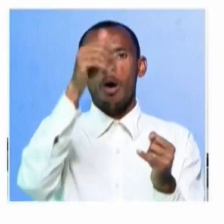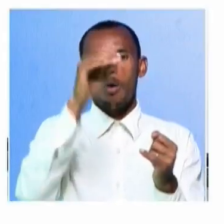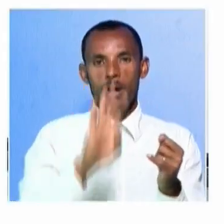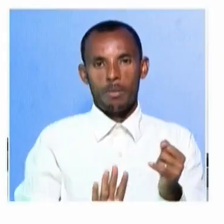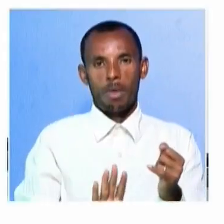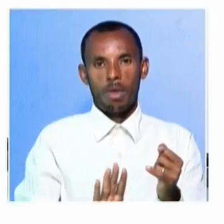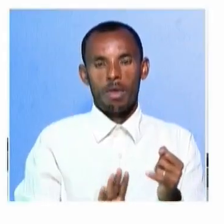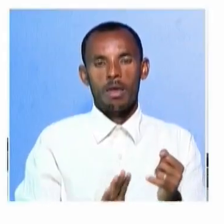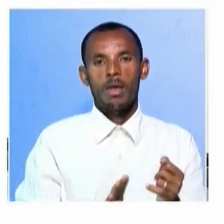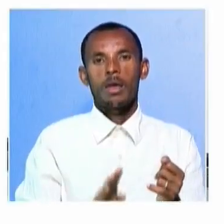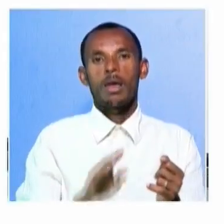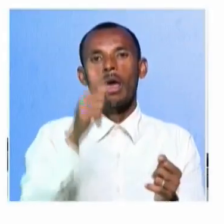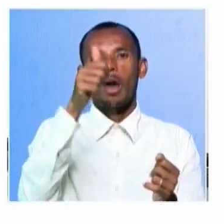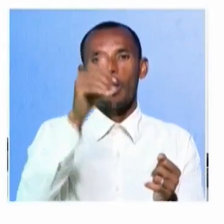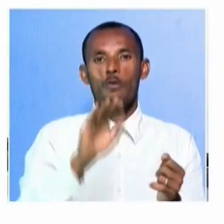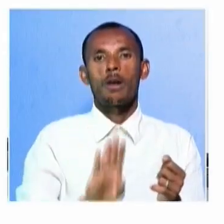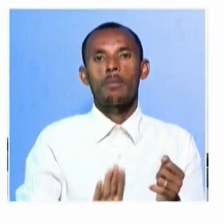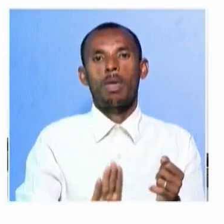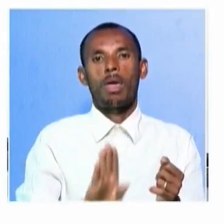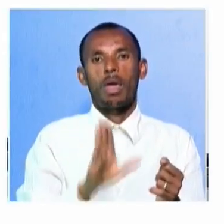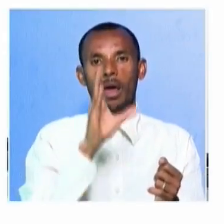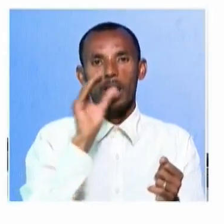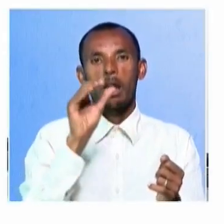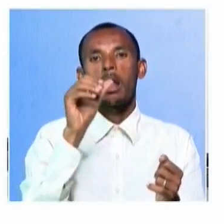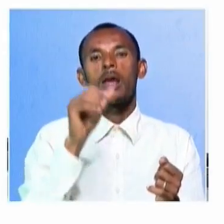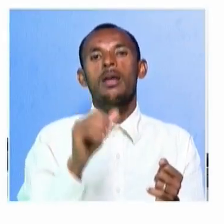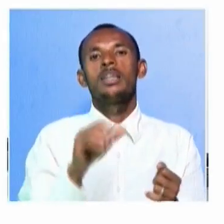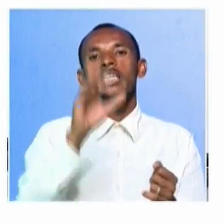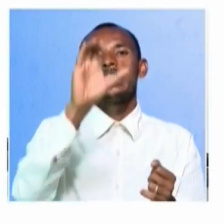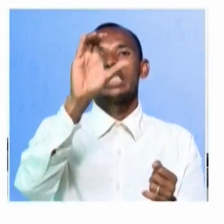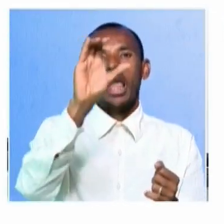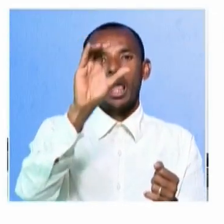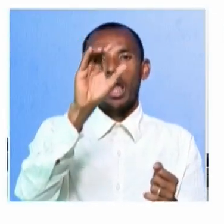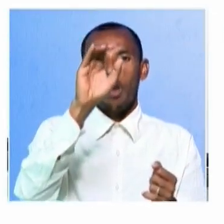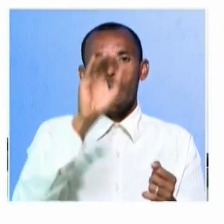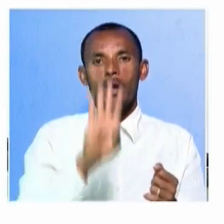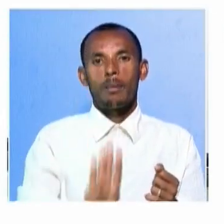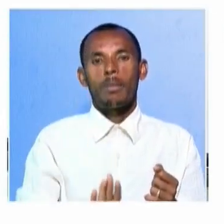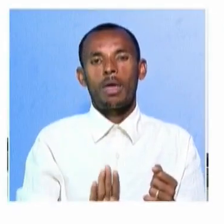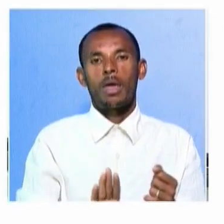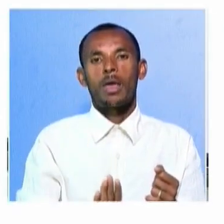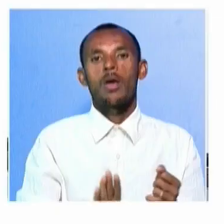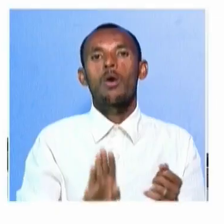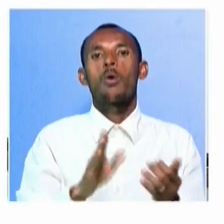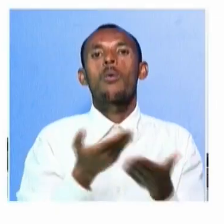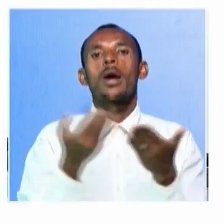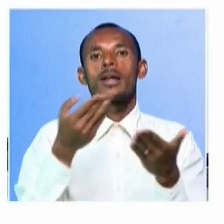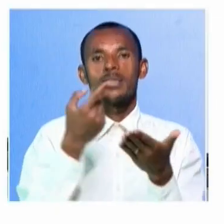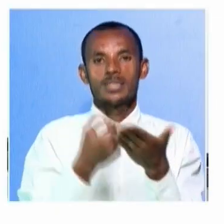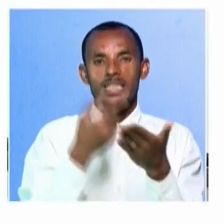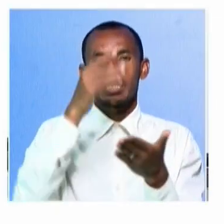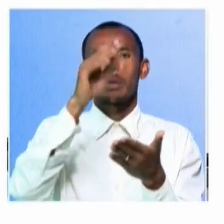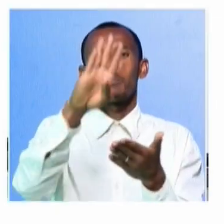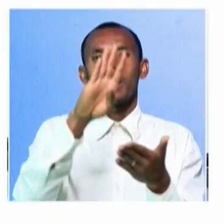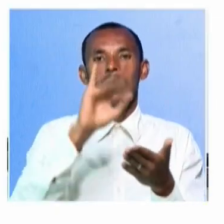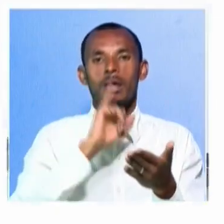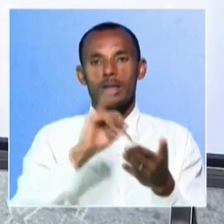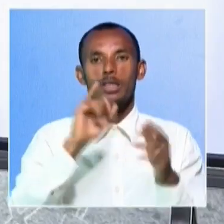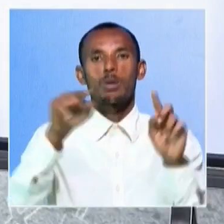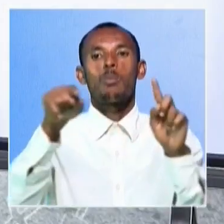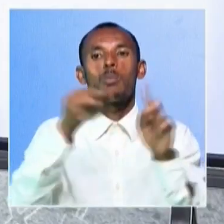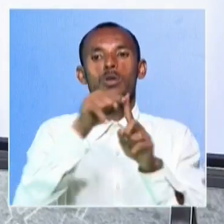b, and c over b, where this b is positive.